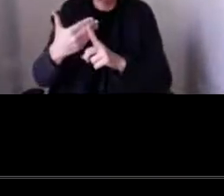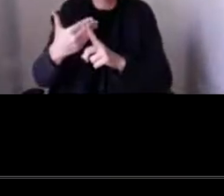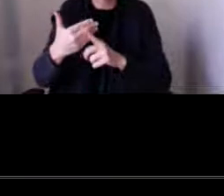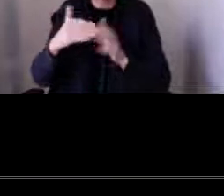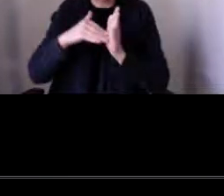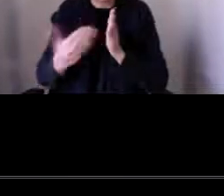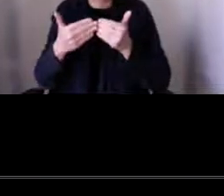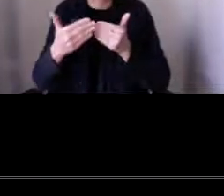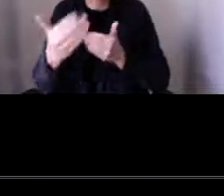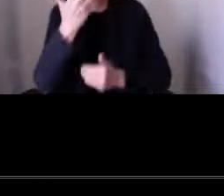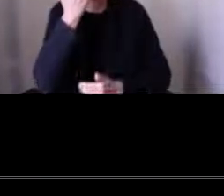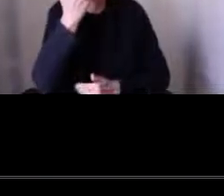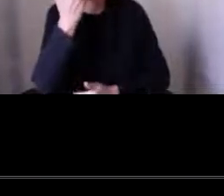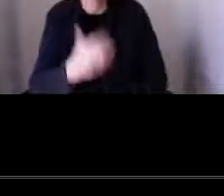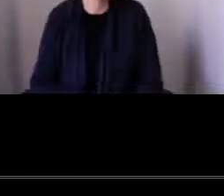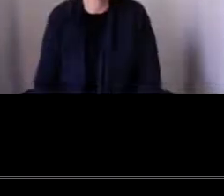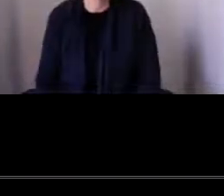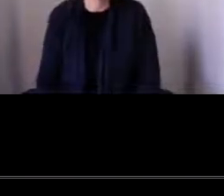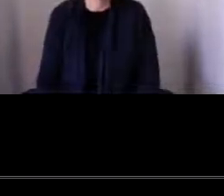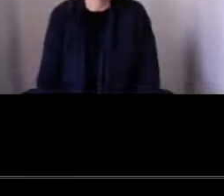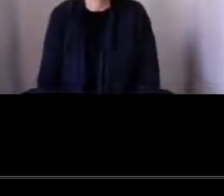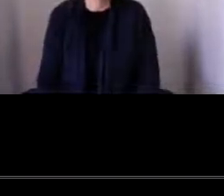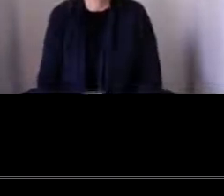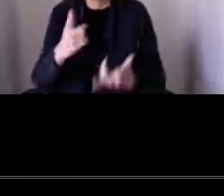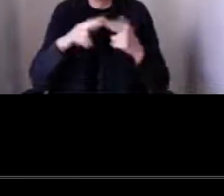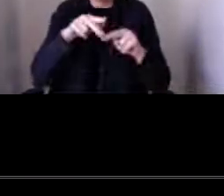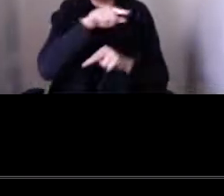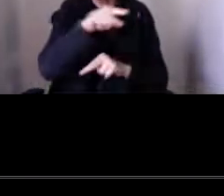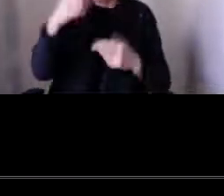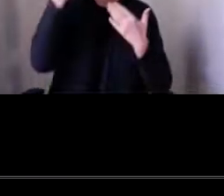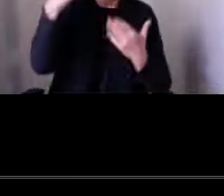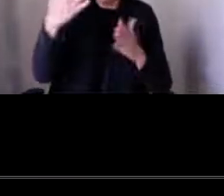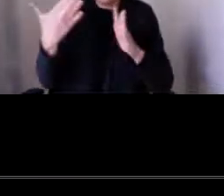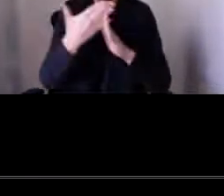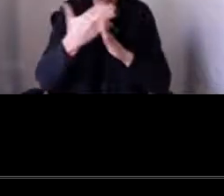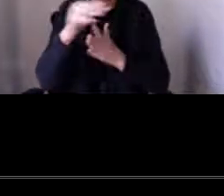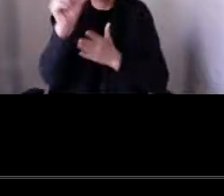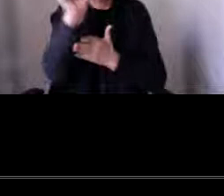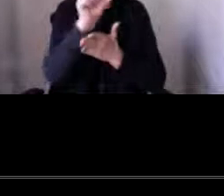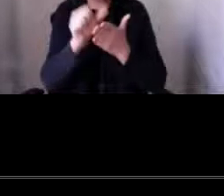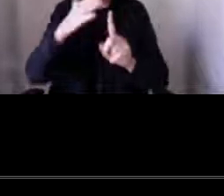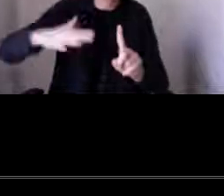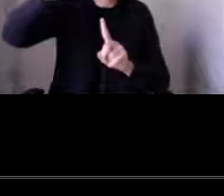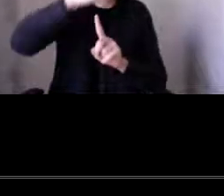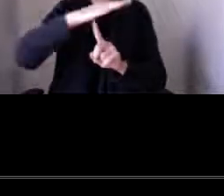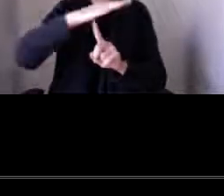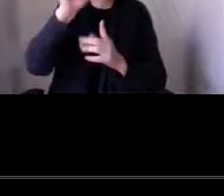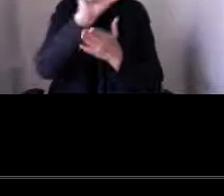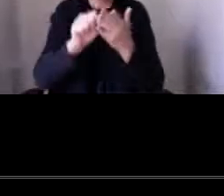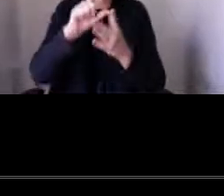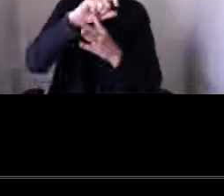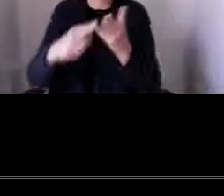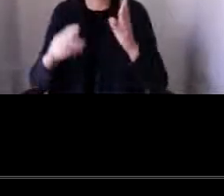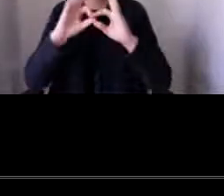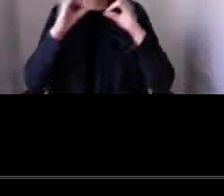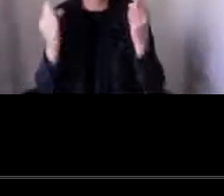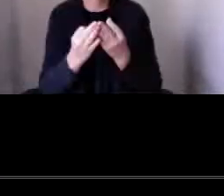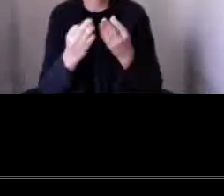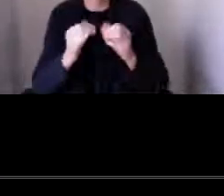For those of you that don't know Accessible Arts, we are the peak arts and disability organisation for New South